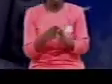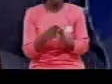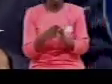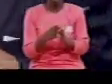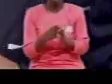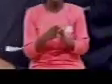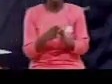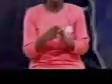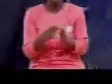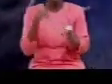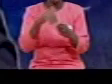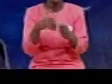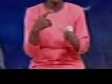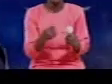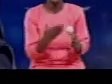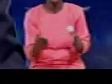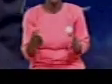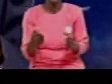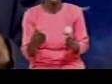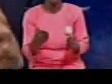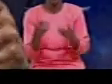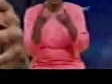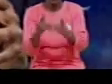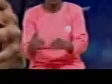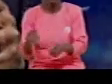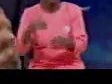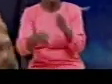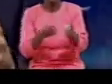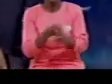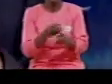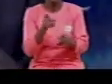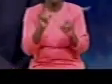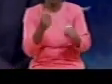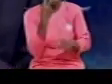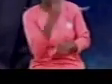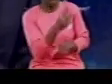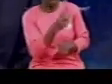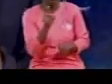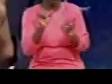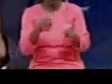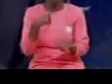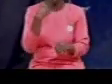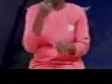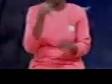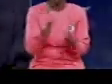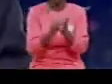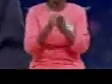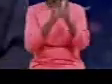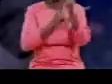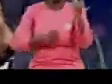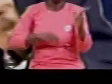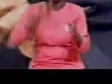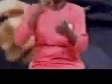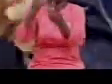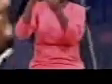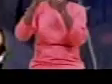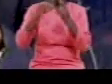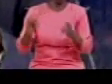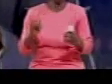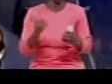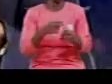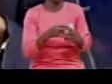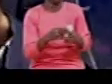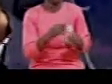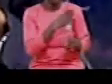world, you can tell the Lord is coming. The Lord is coming. The Lord is coming.